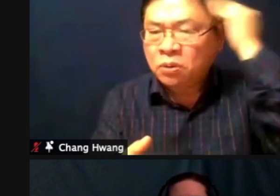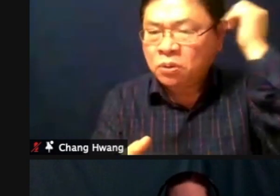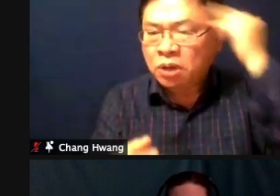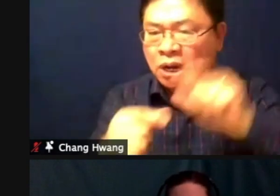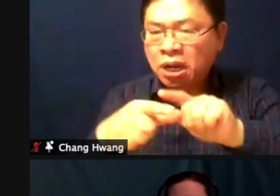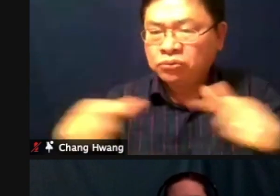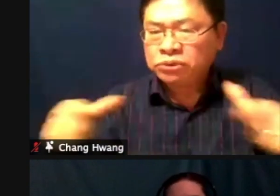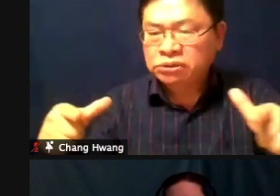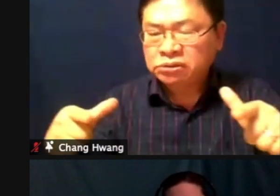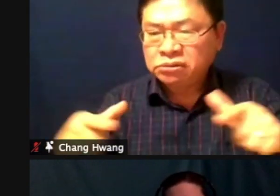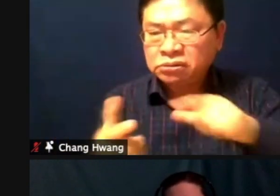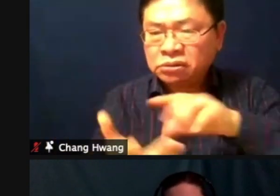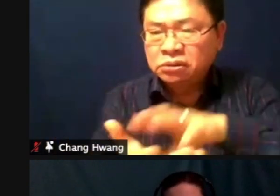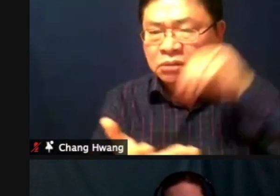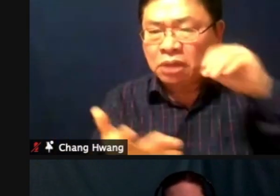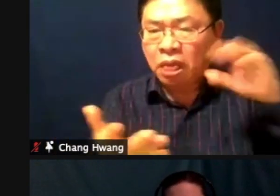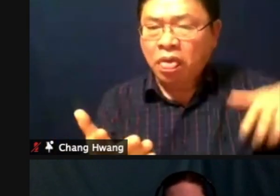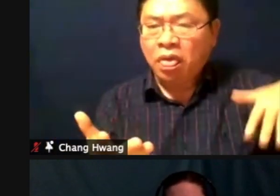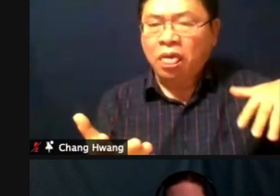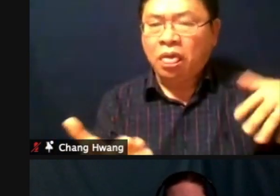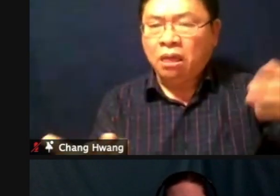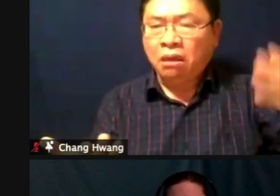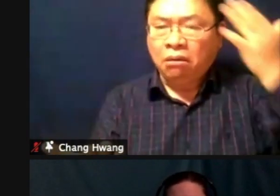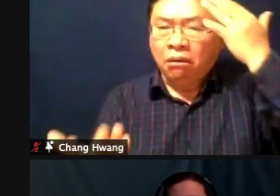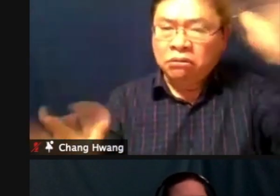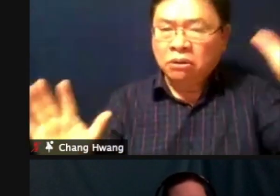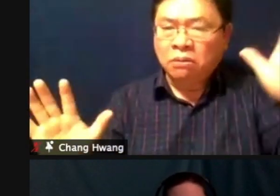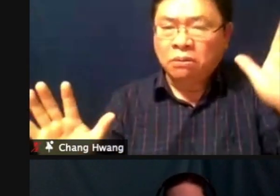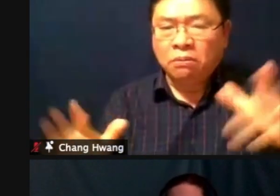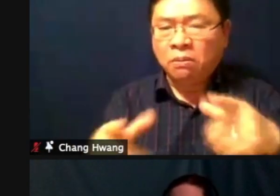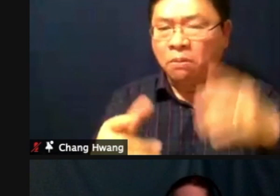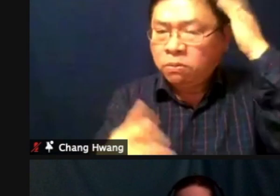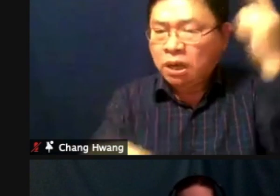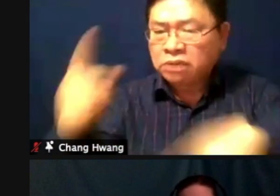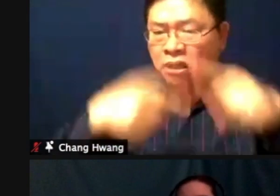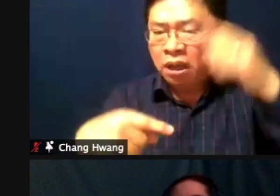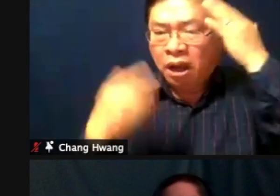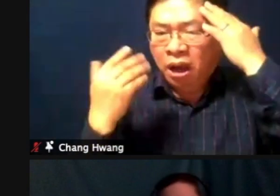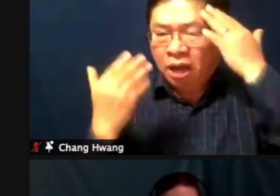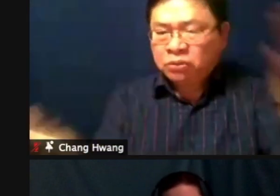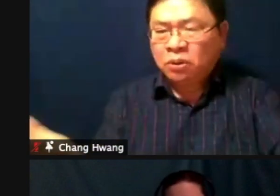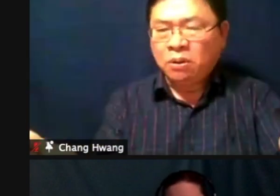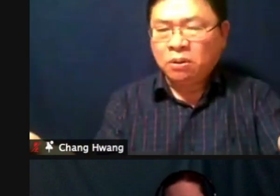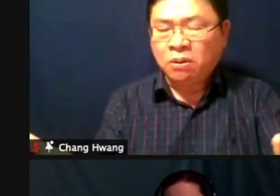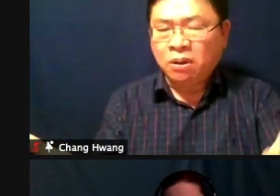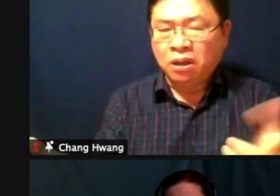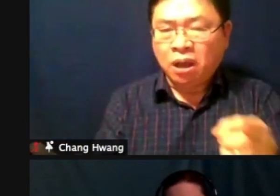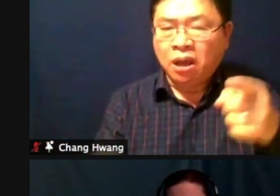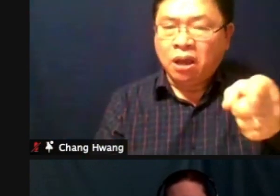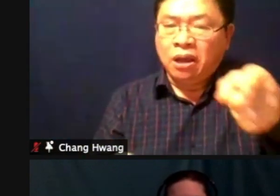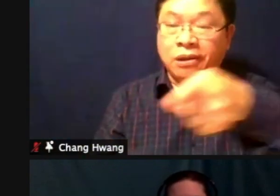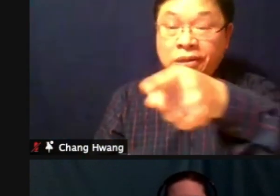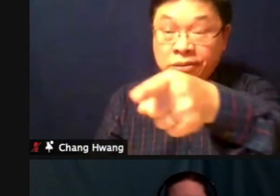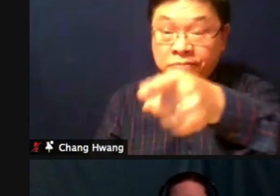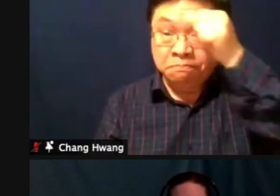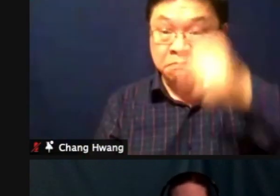And the students who had been learning Japanese Sign Language didn't really have any foundation in Korean Sign Language at